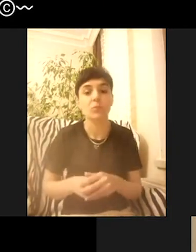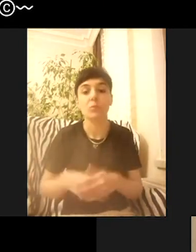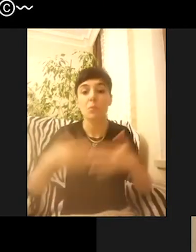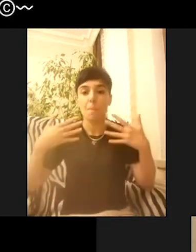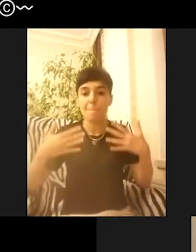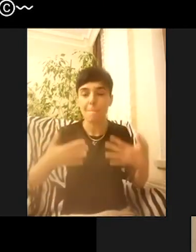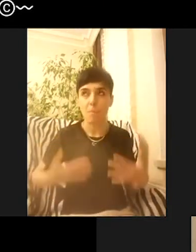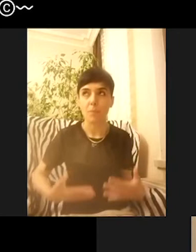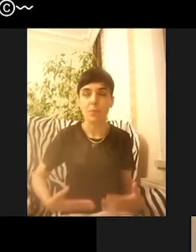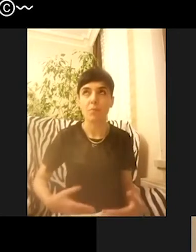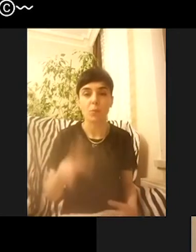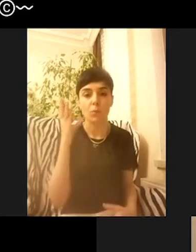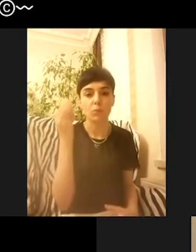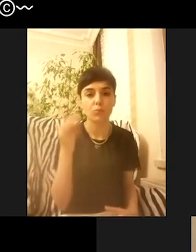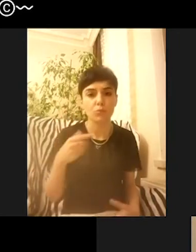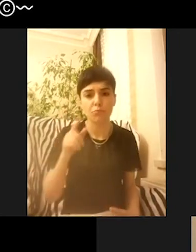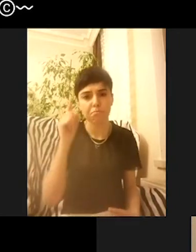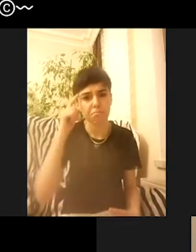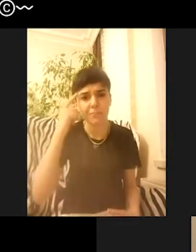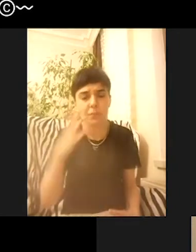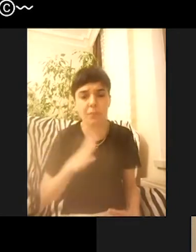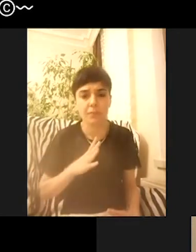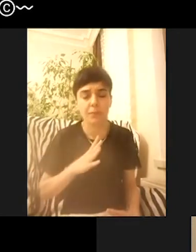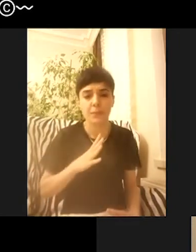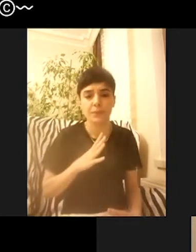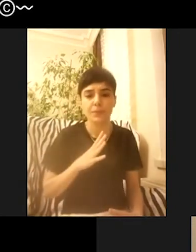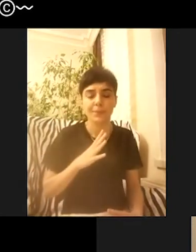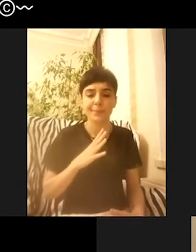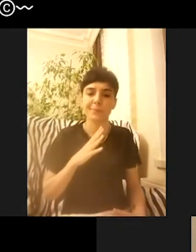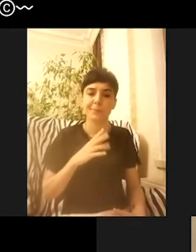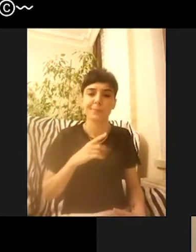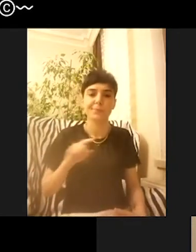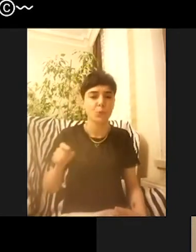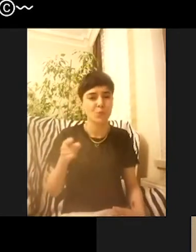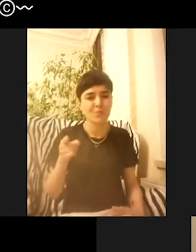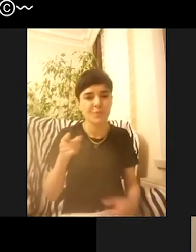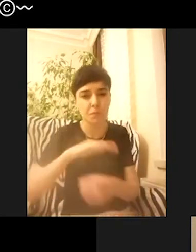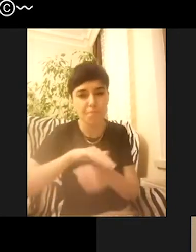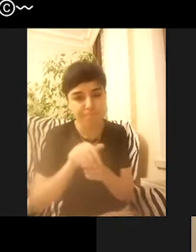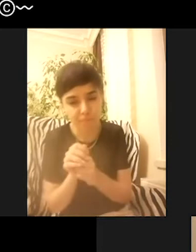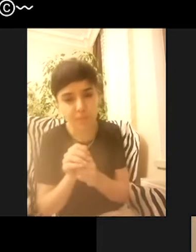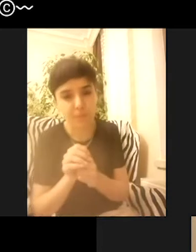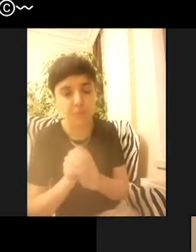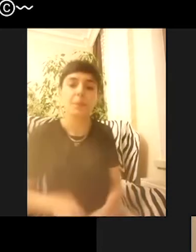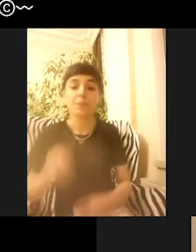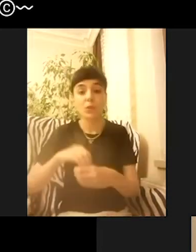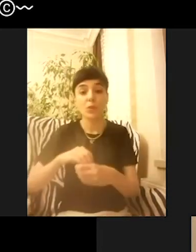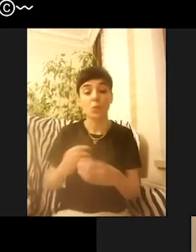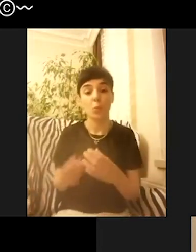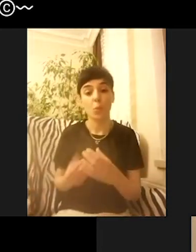Kurds have been actually oppressed, and how their actually gendered identities have been